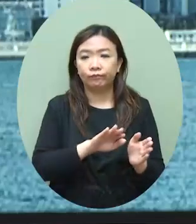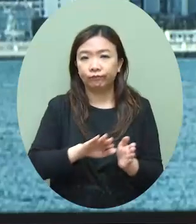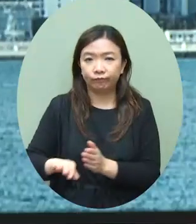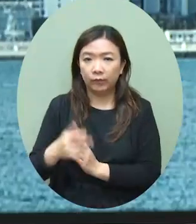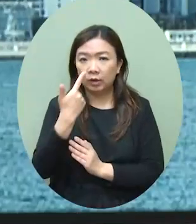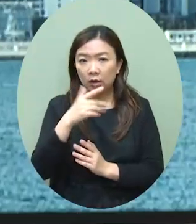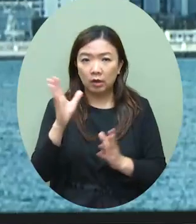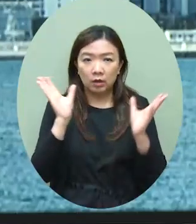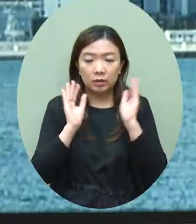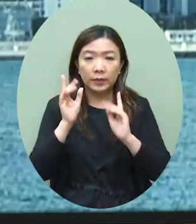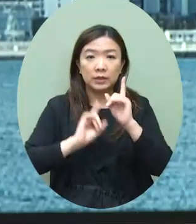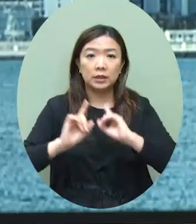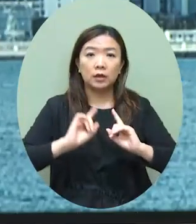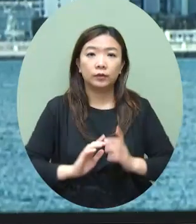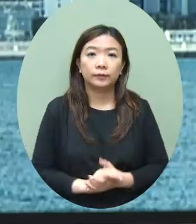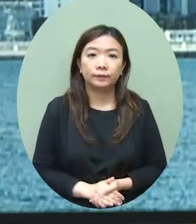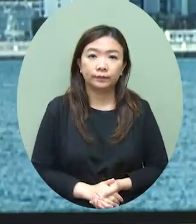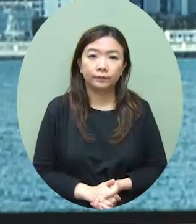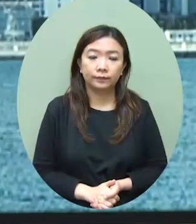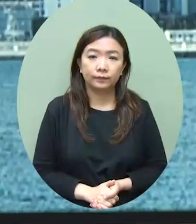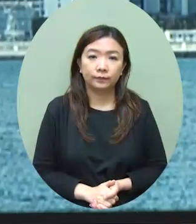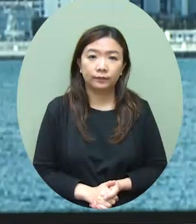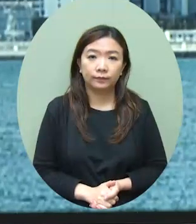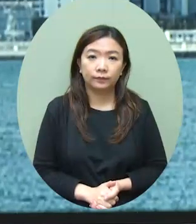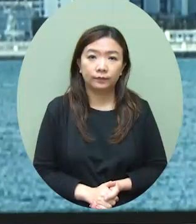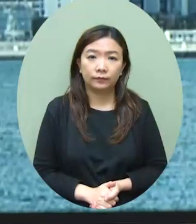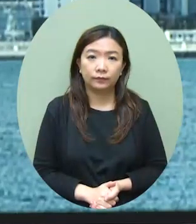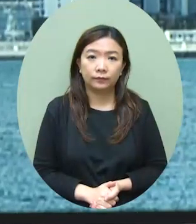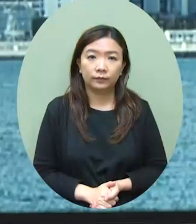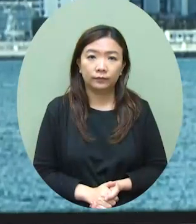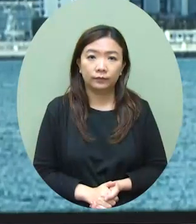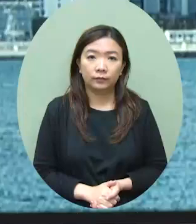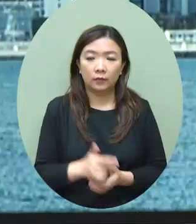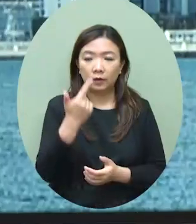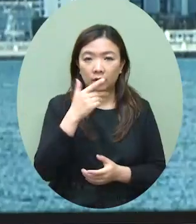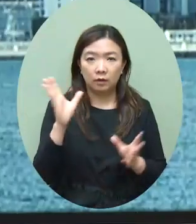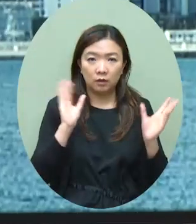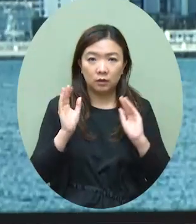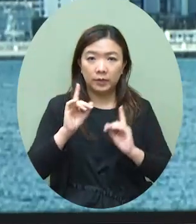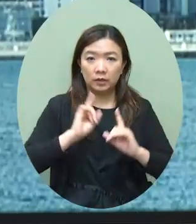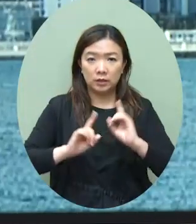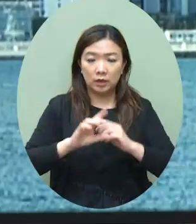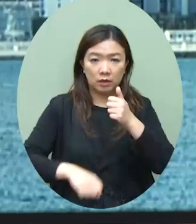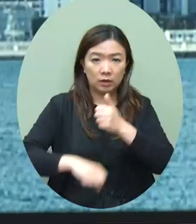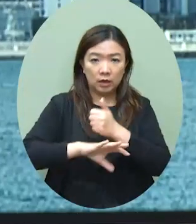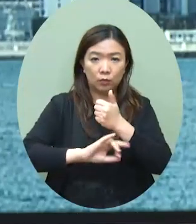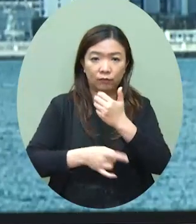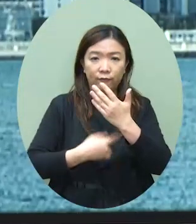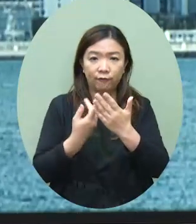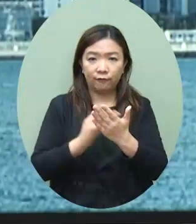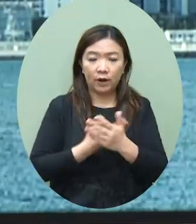is one of the rights and freedoms enshrined in the Basic Law. And in the last 25 years